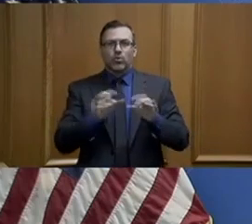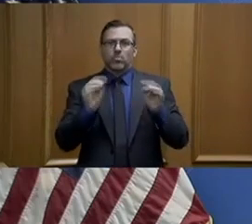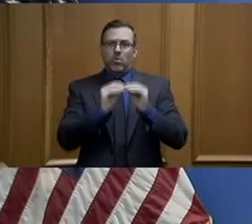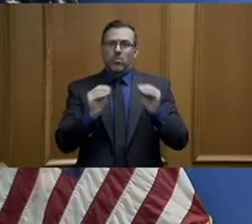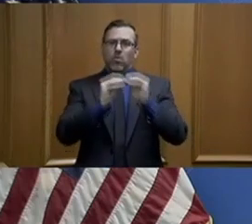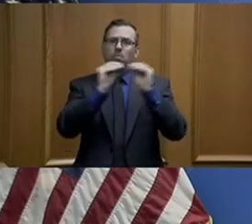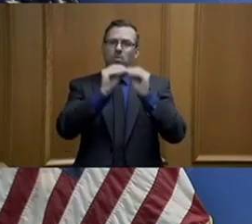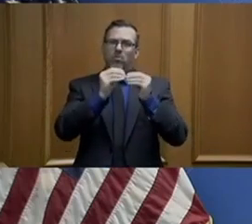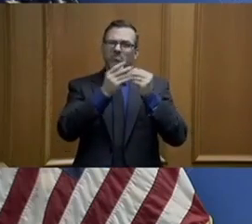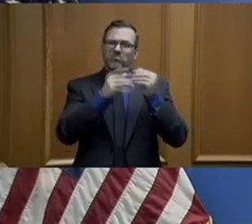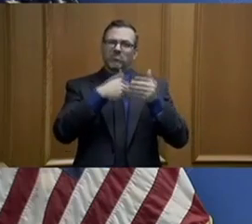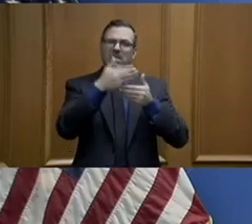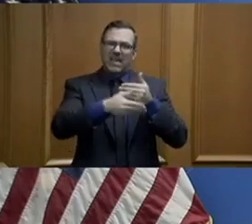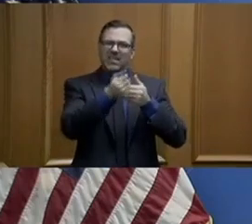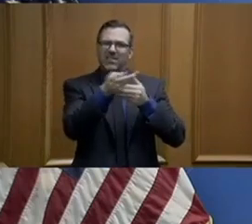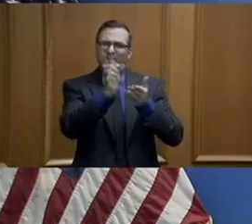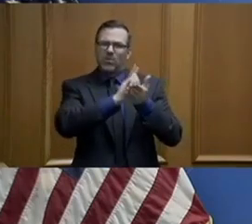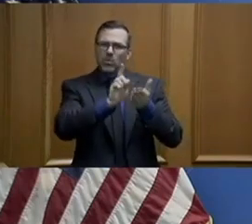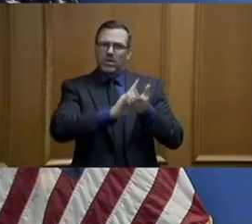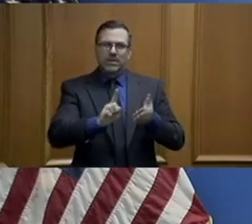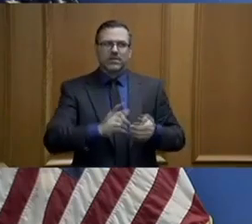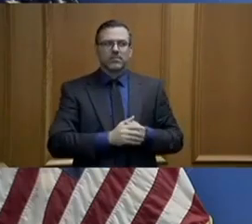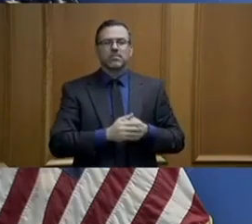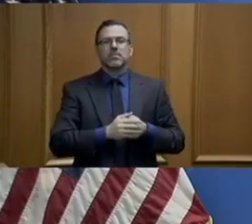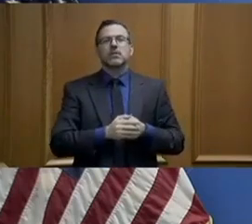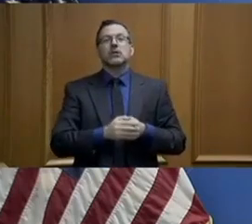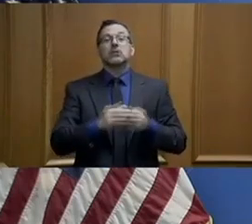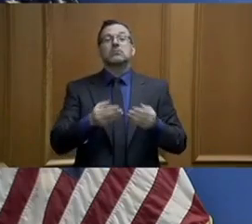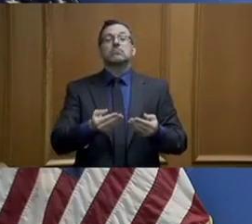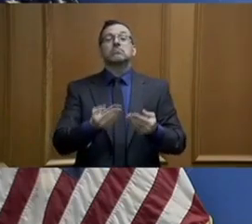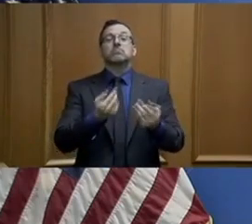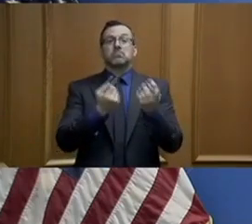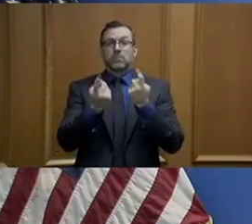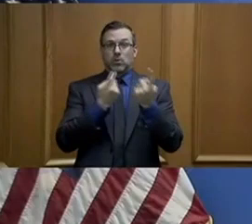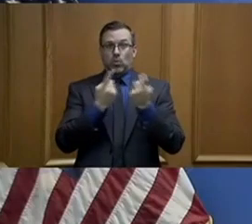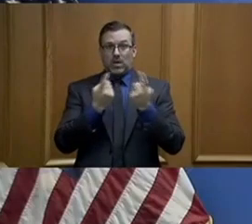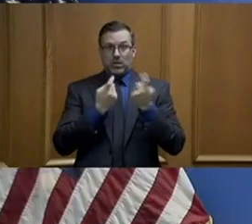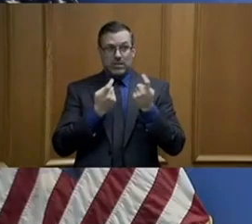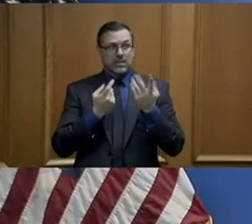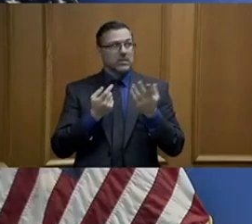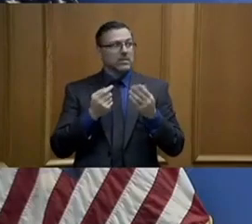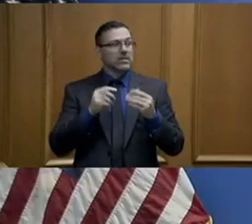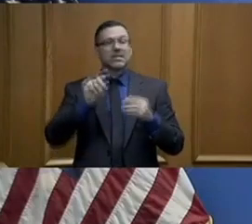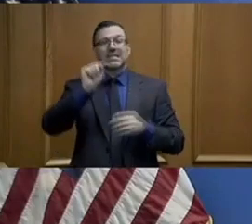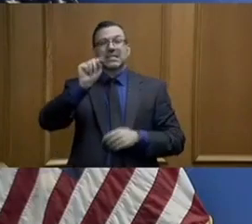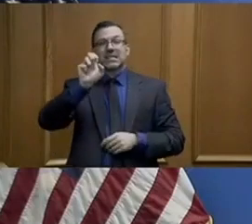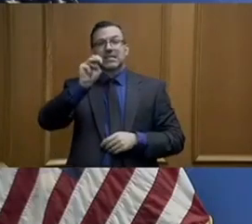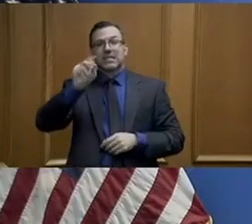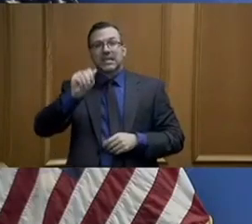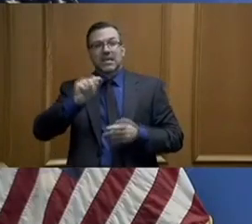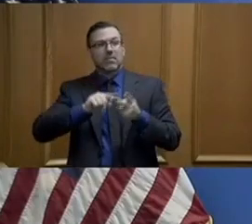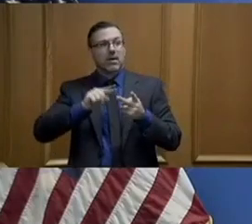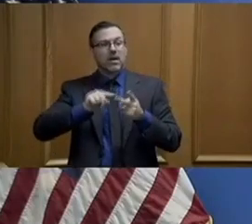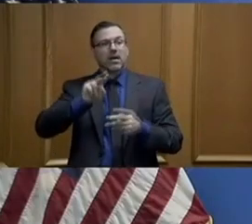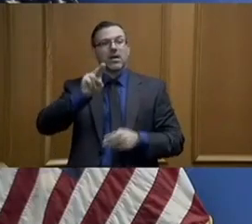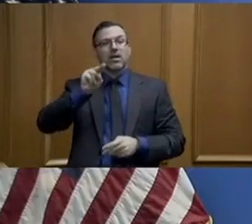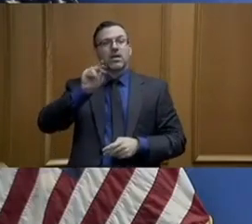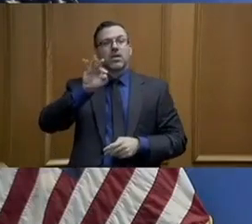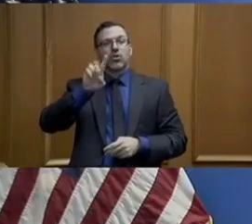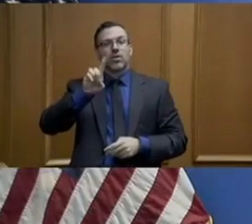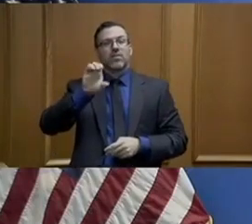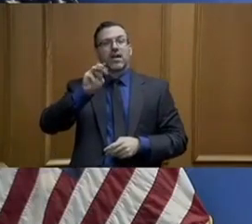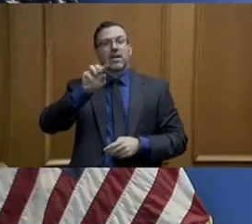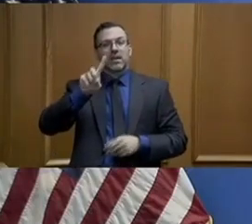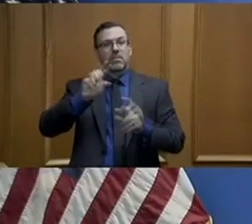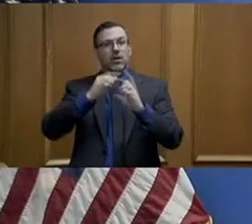ahead. So let's open up the lines for questions. We have members from TEMA, Unified Command Group,